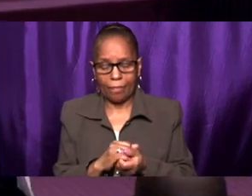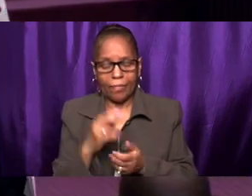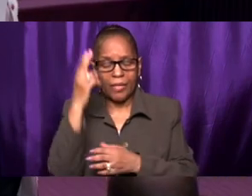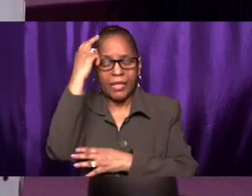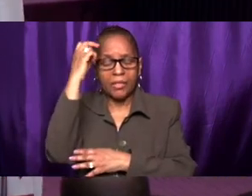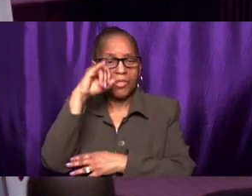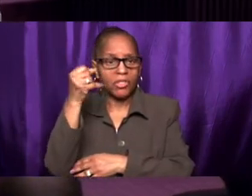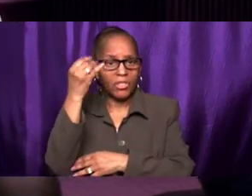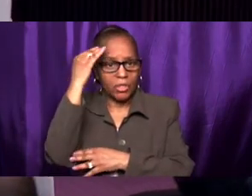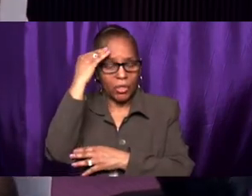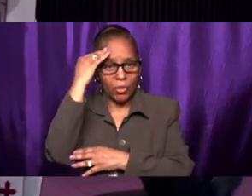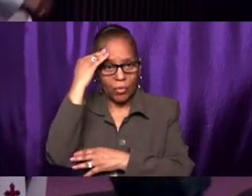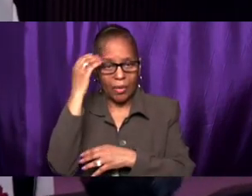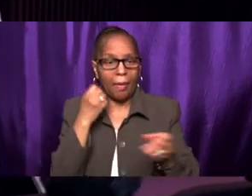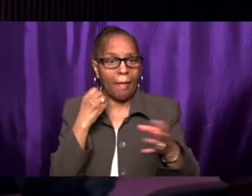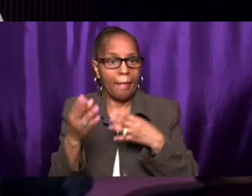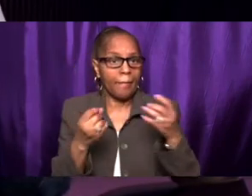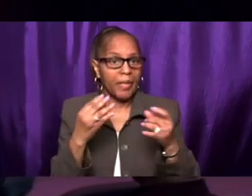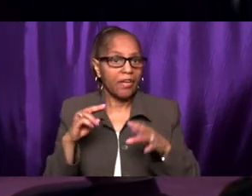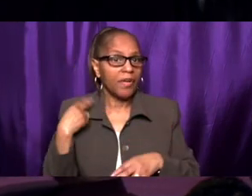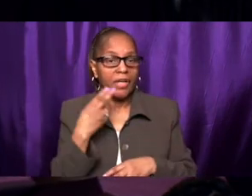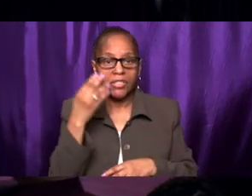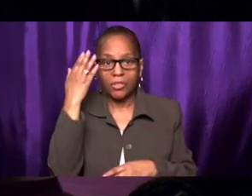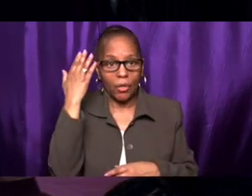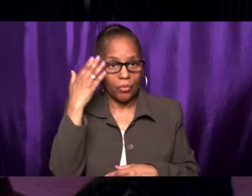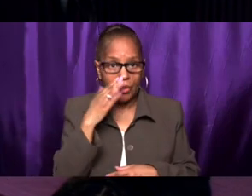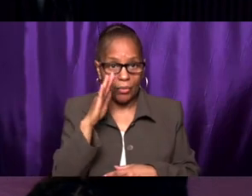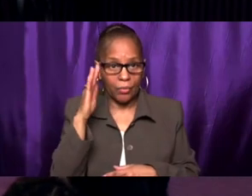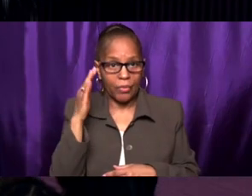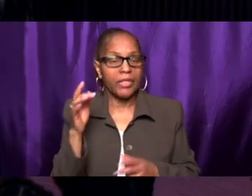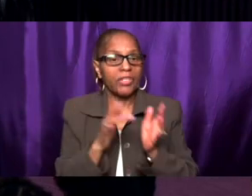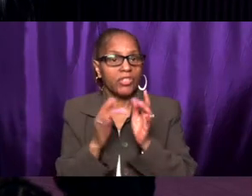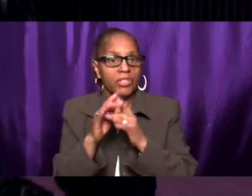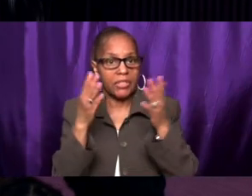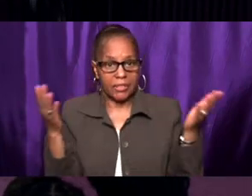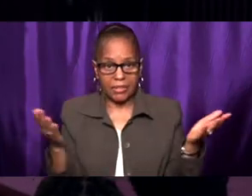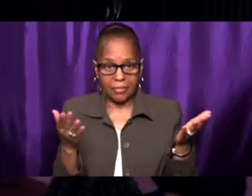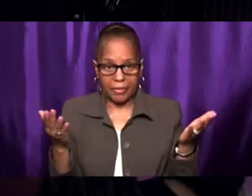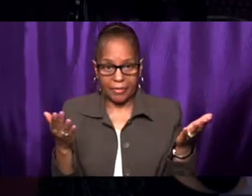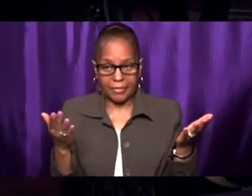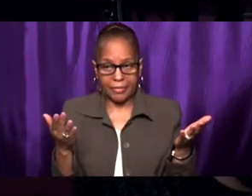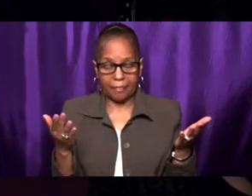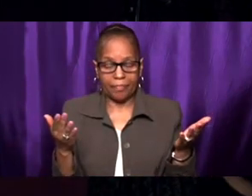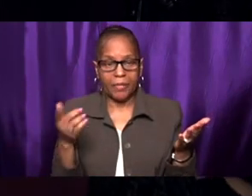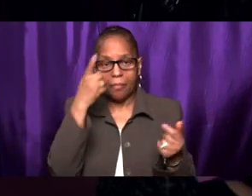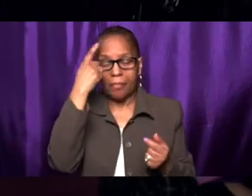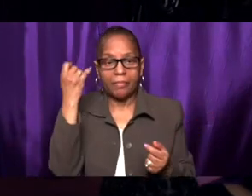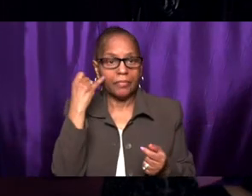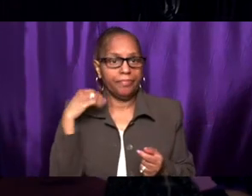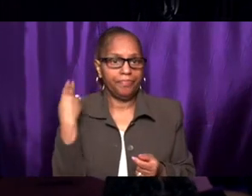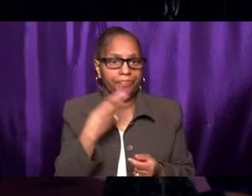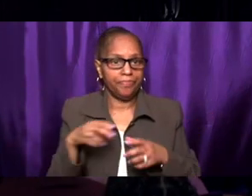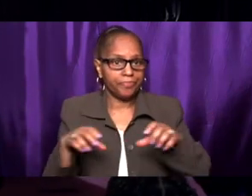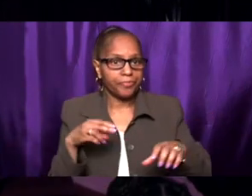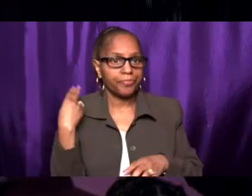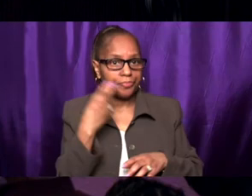Demons just know that most of us don't know that Jesus is in the space. Because if we did, we'd